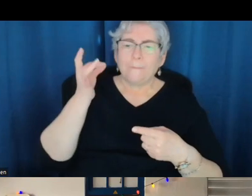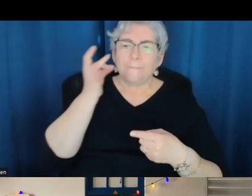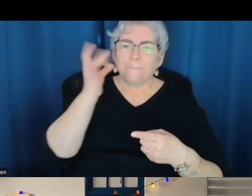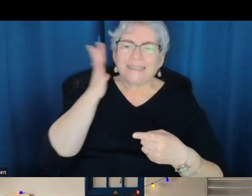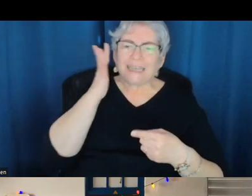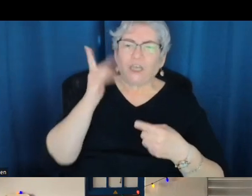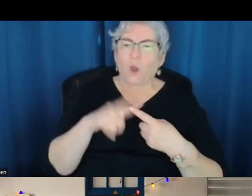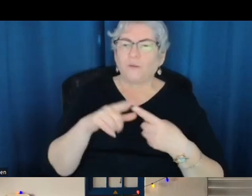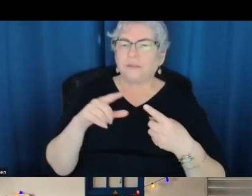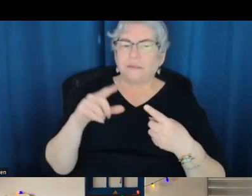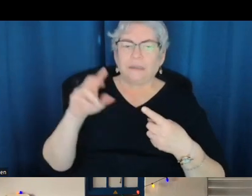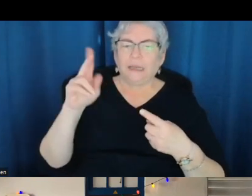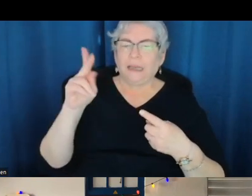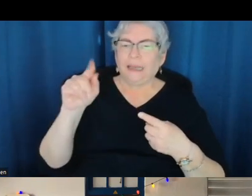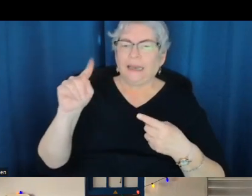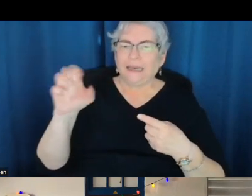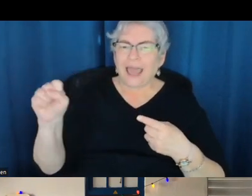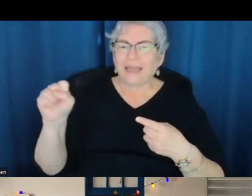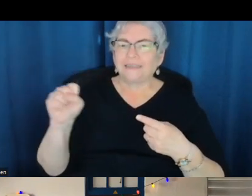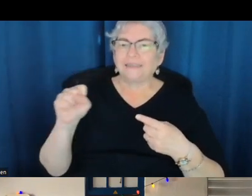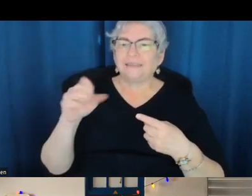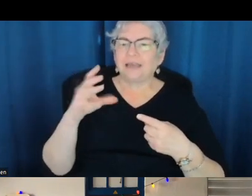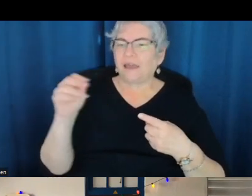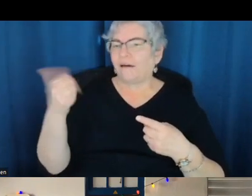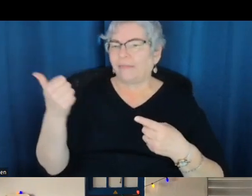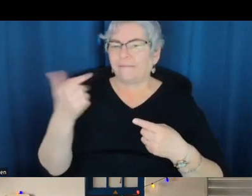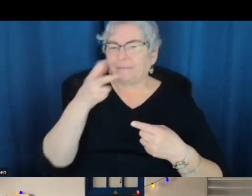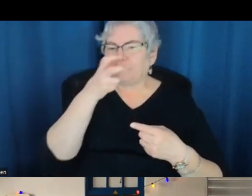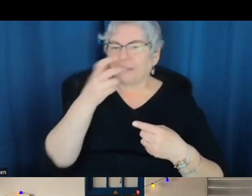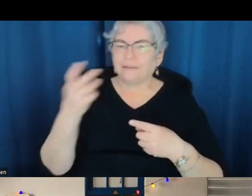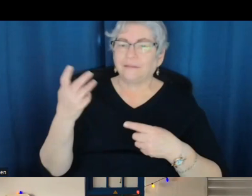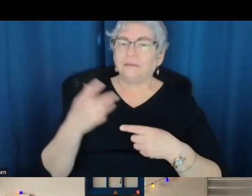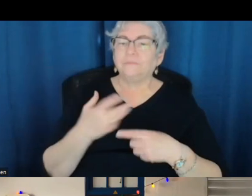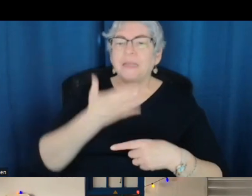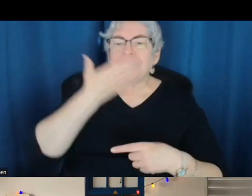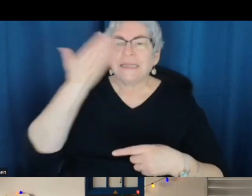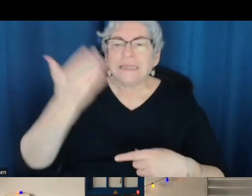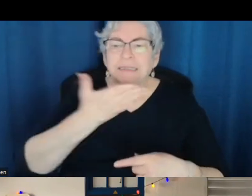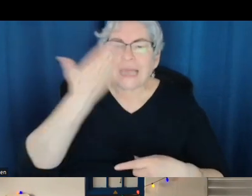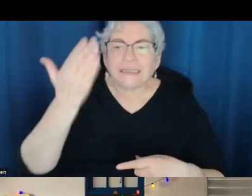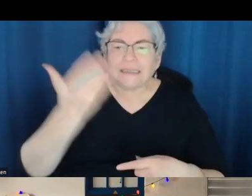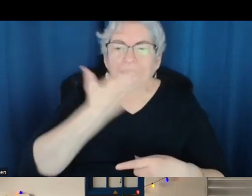insects. I have heard that scented